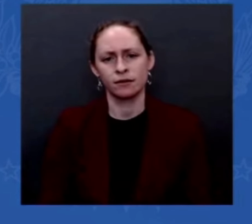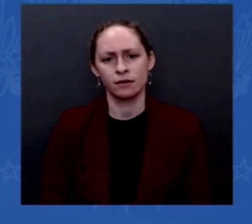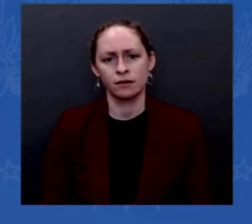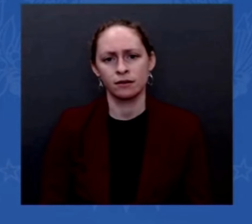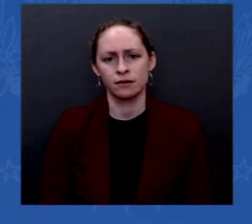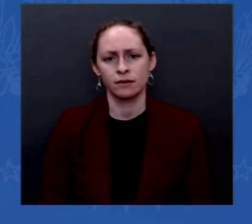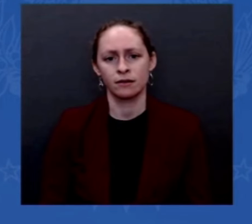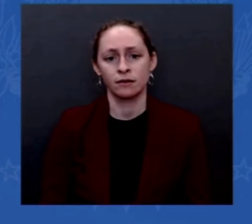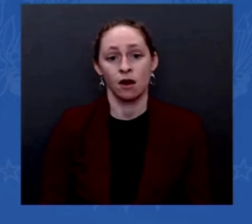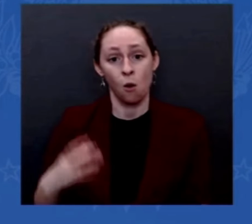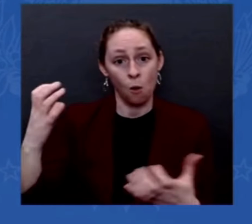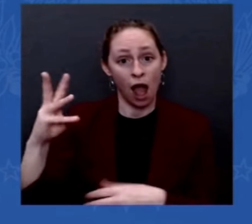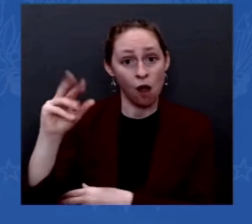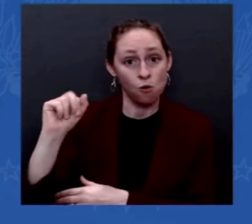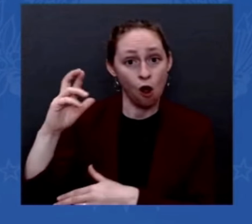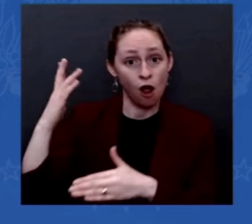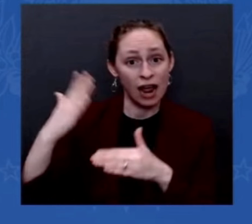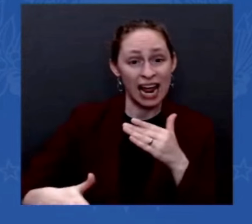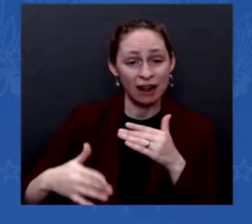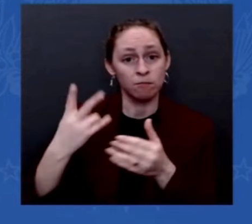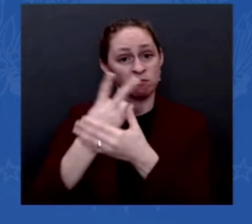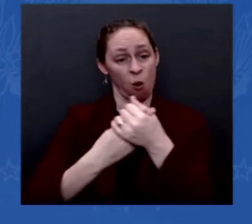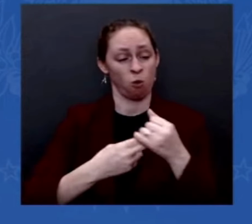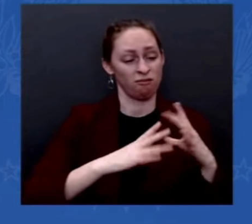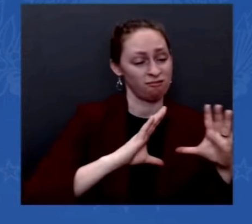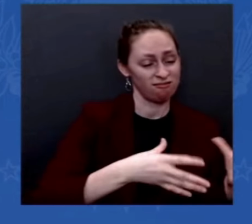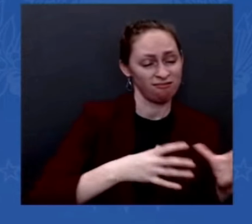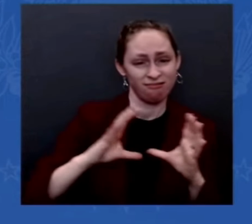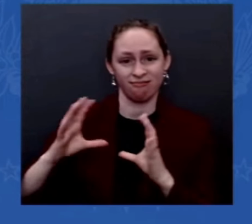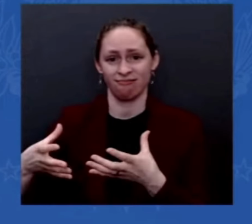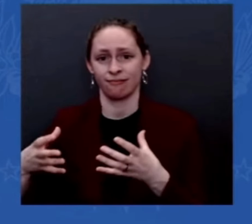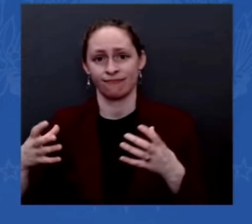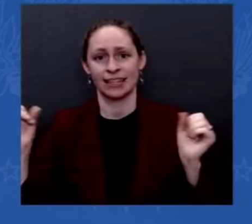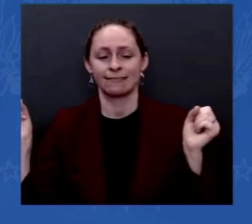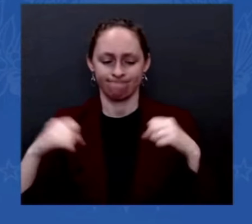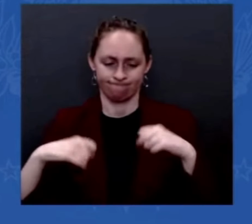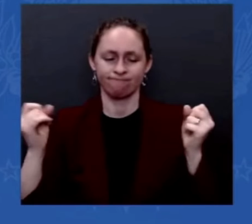Yes. Thank you very much for this honor. James Rosen with Newsmax.